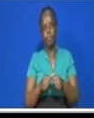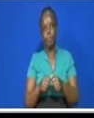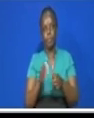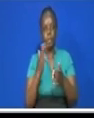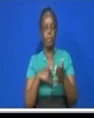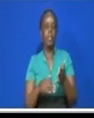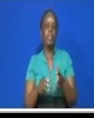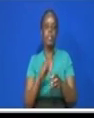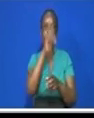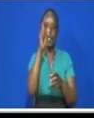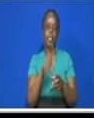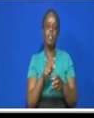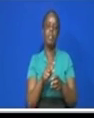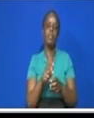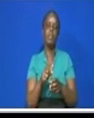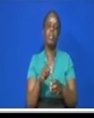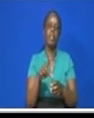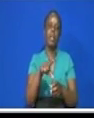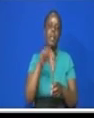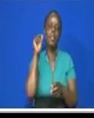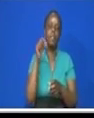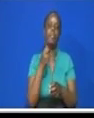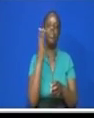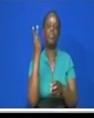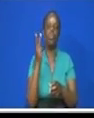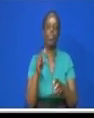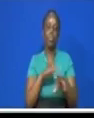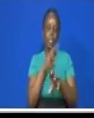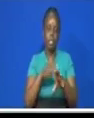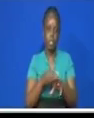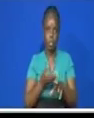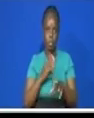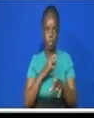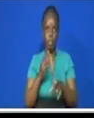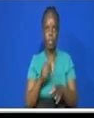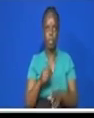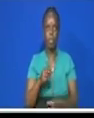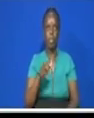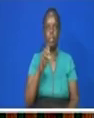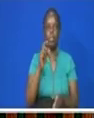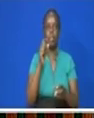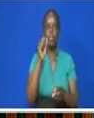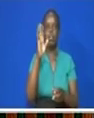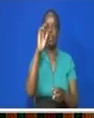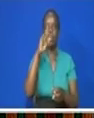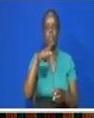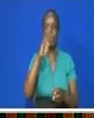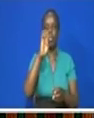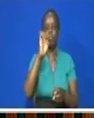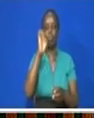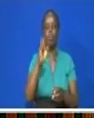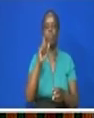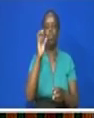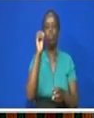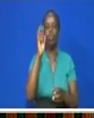question, identify two nations that belonged to the Triple Entente during the First